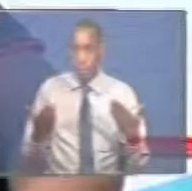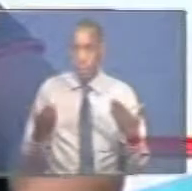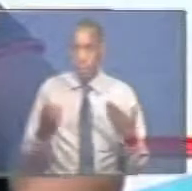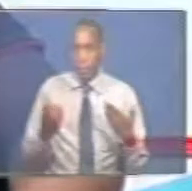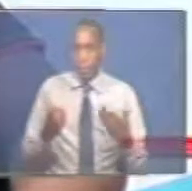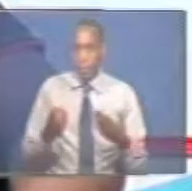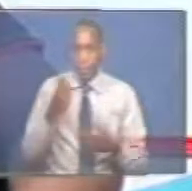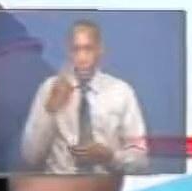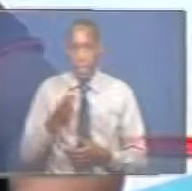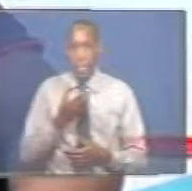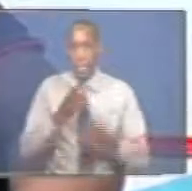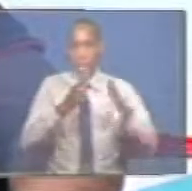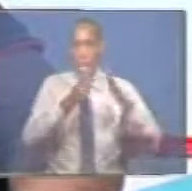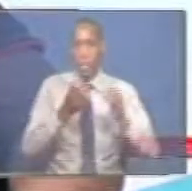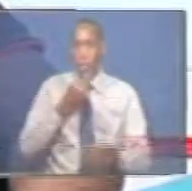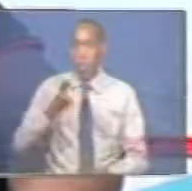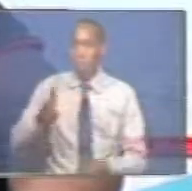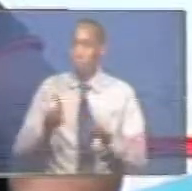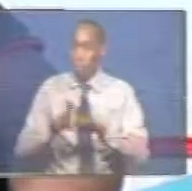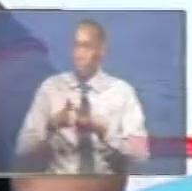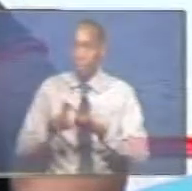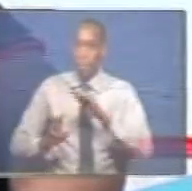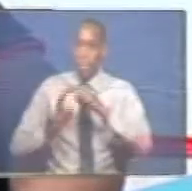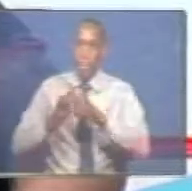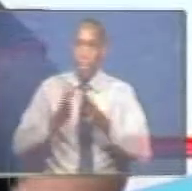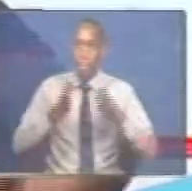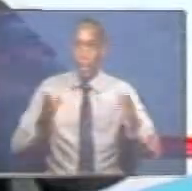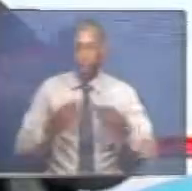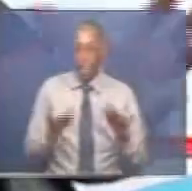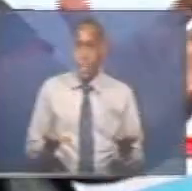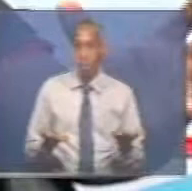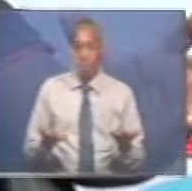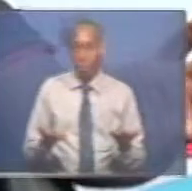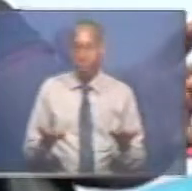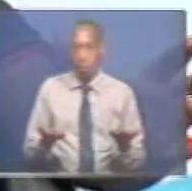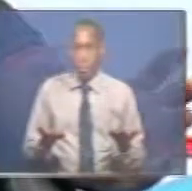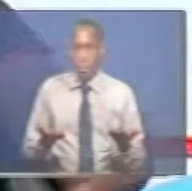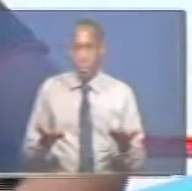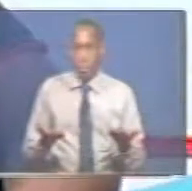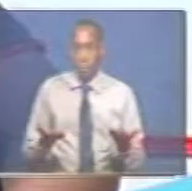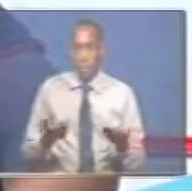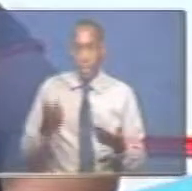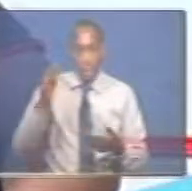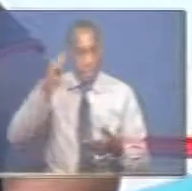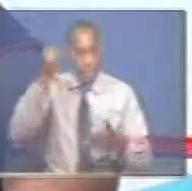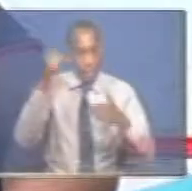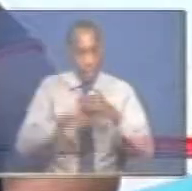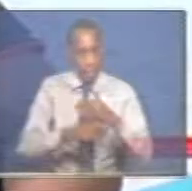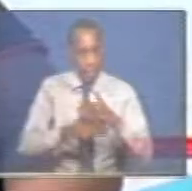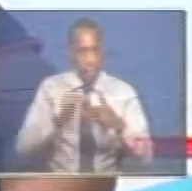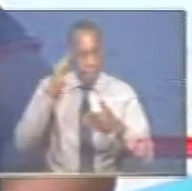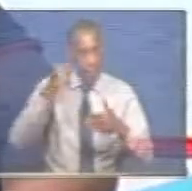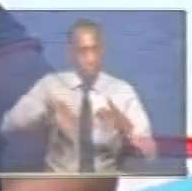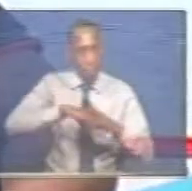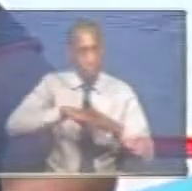Arsenal, Manchester United, all those, it's like a brand. Here, we have to move outside the box and think about the boot football from